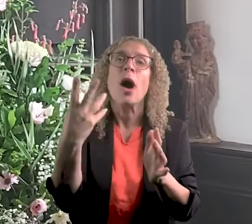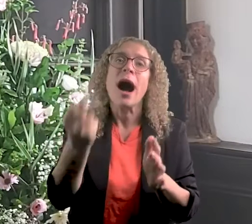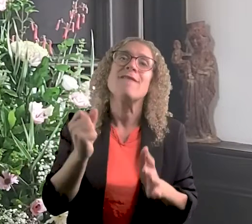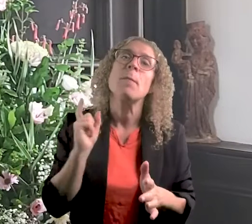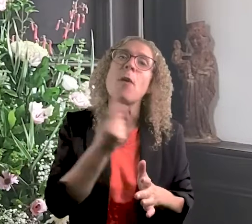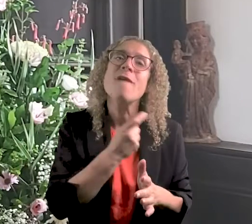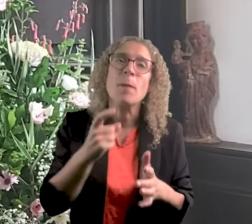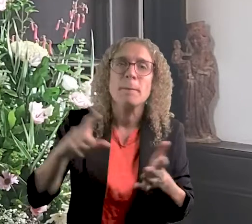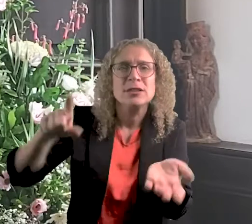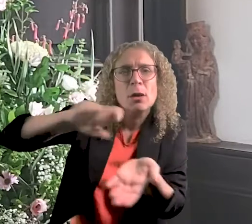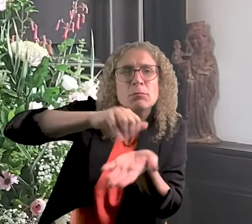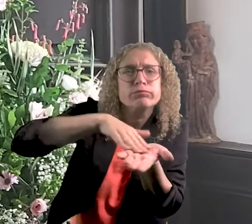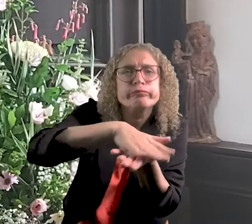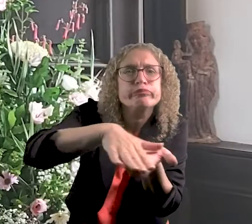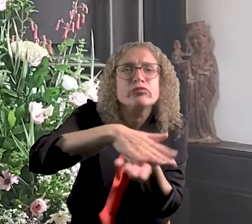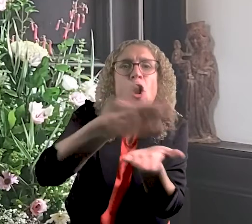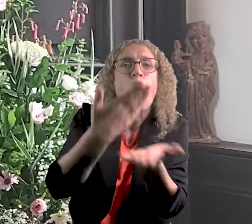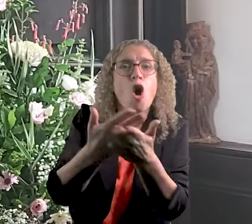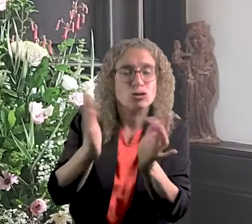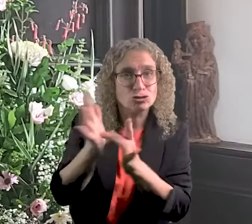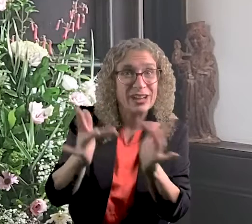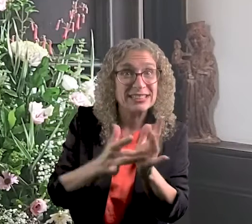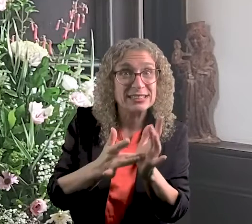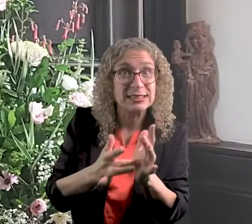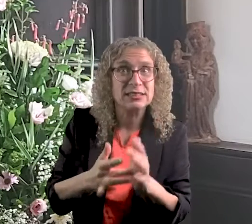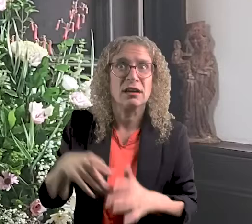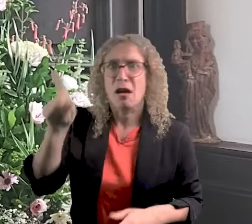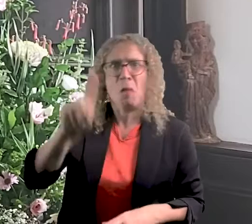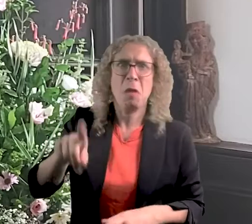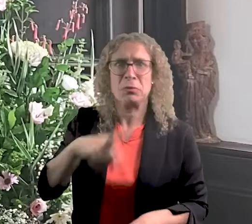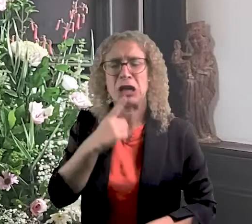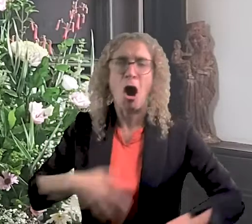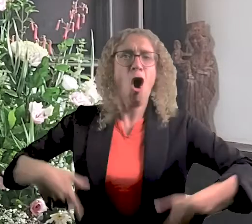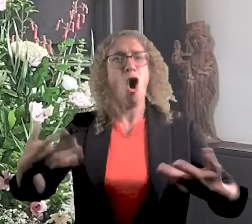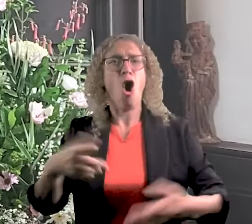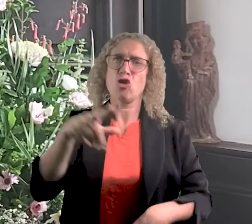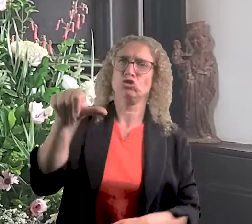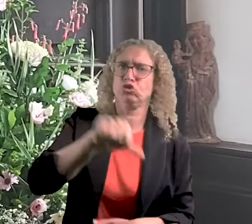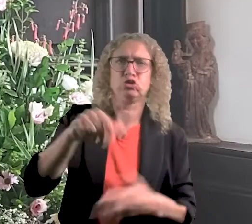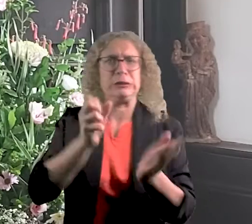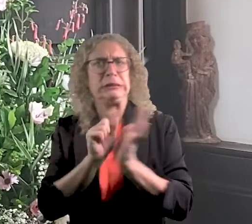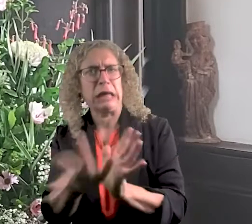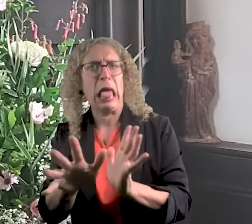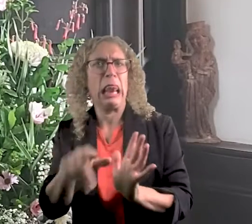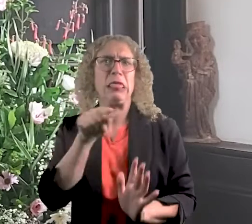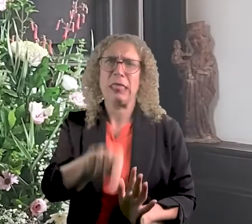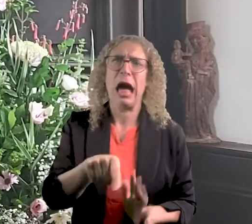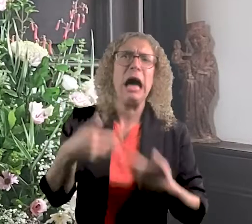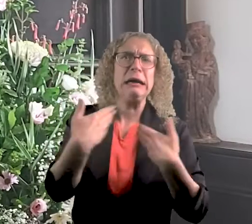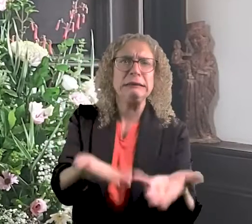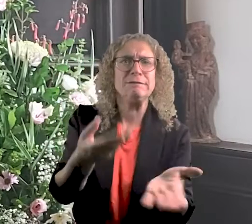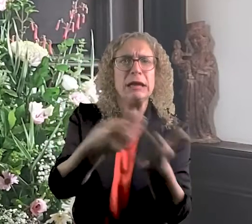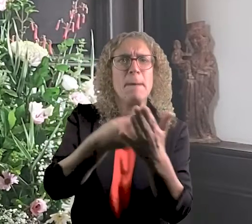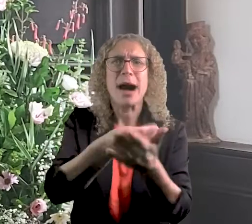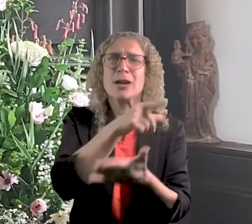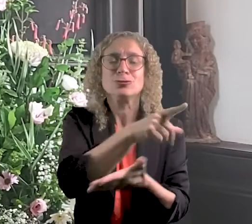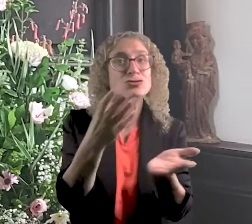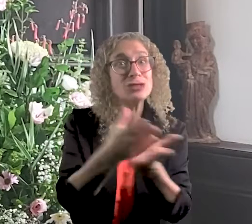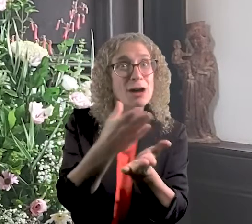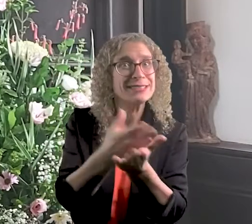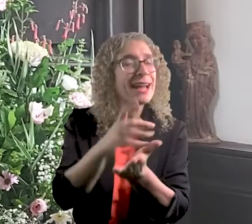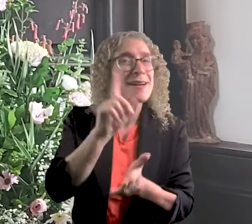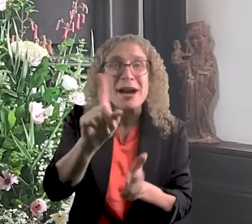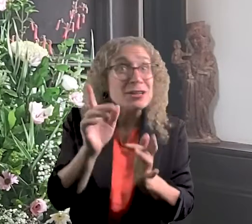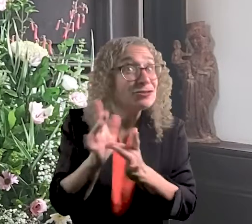with expensive perfume and the indignant response, "That could have been sold and given to charity." Jesus says, "No,